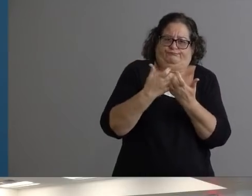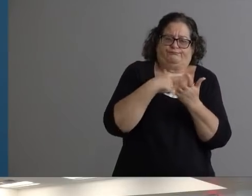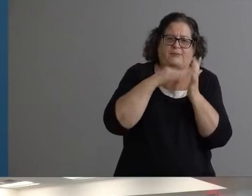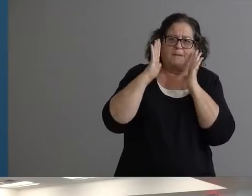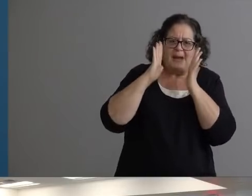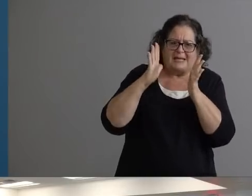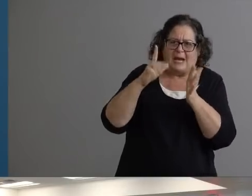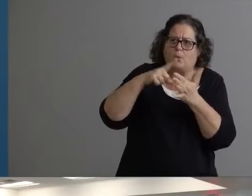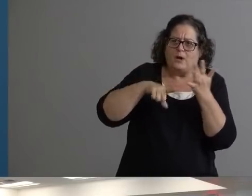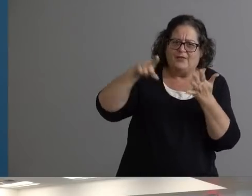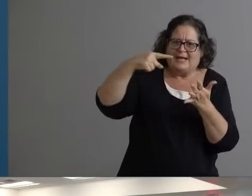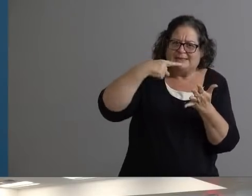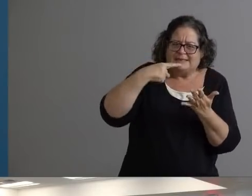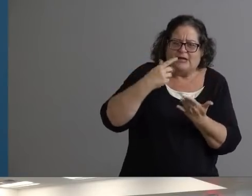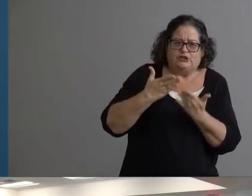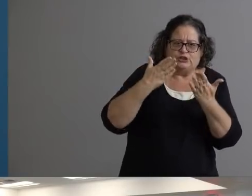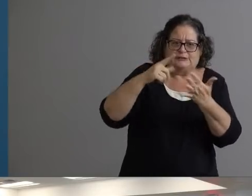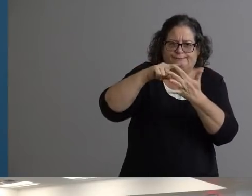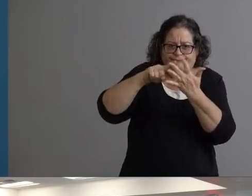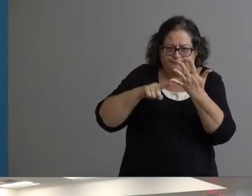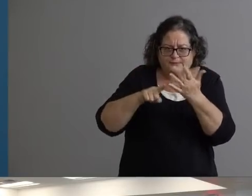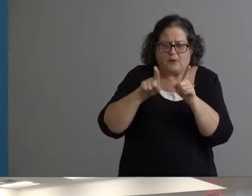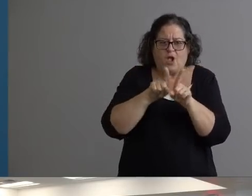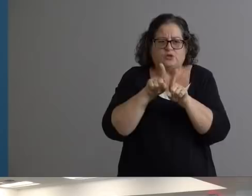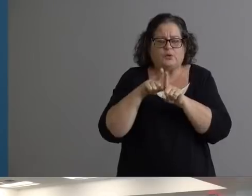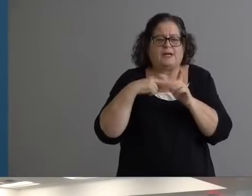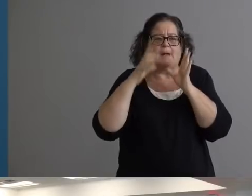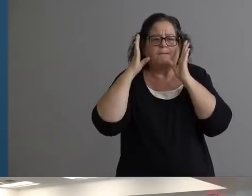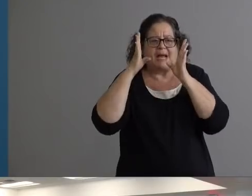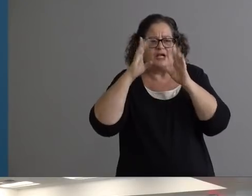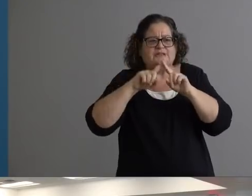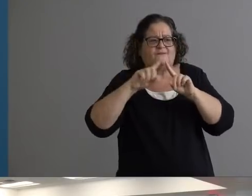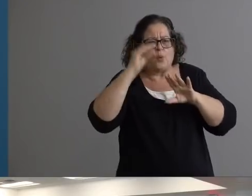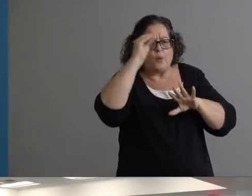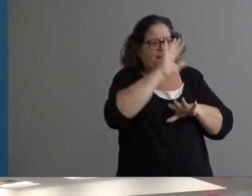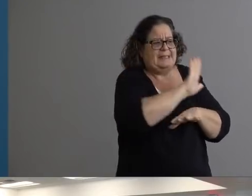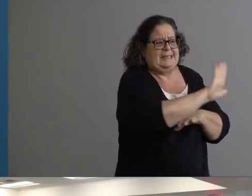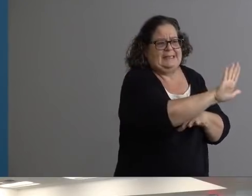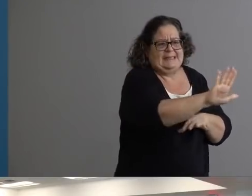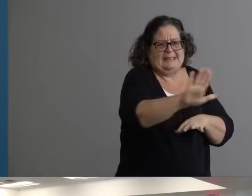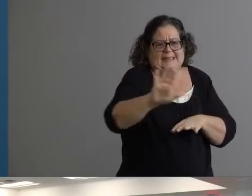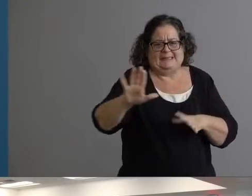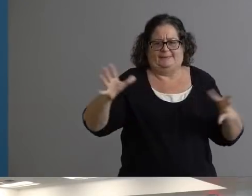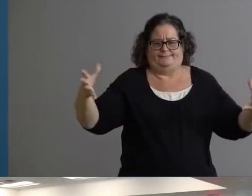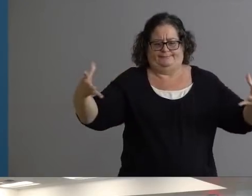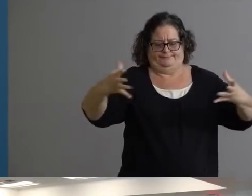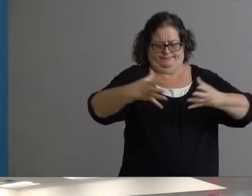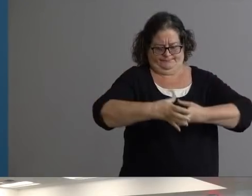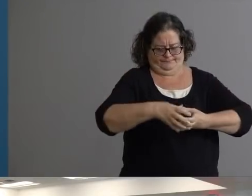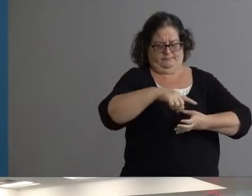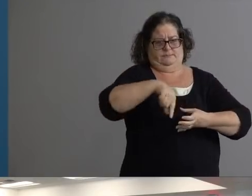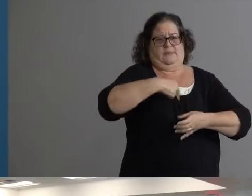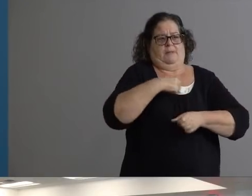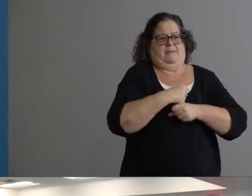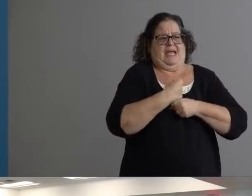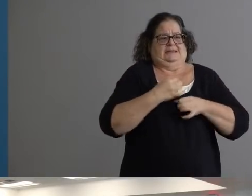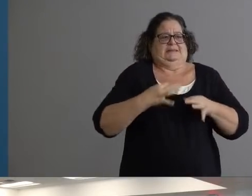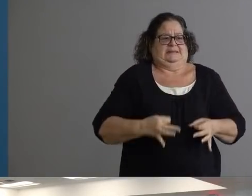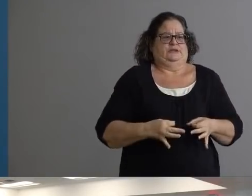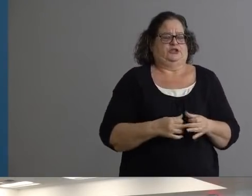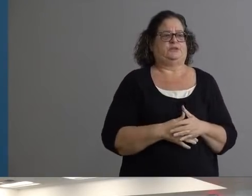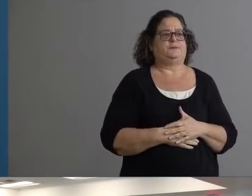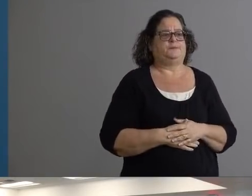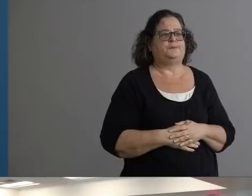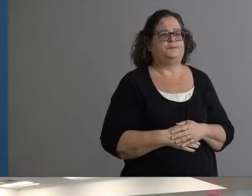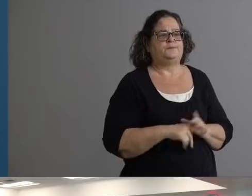We know that a just one more. We know that a stay-at-home order worked previously. Why are you not doing what you